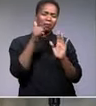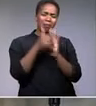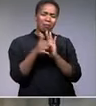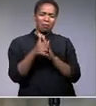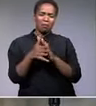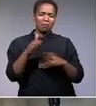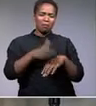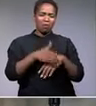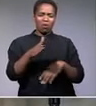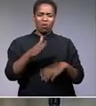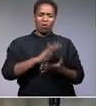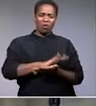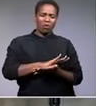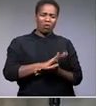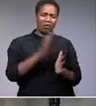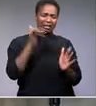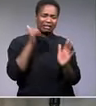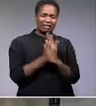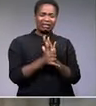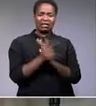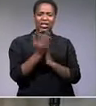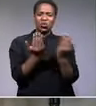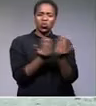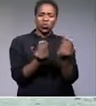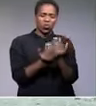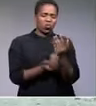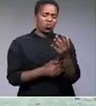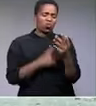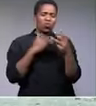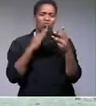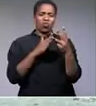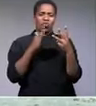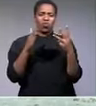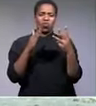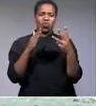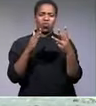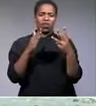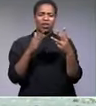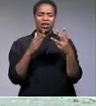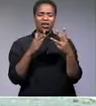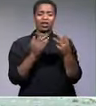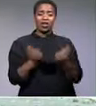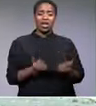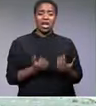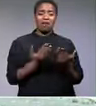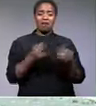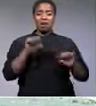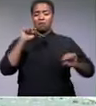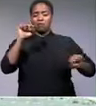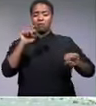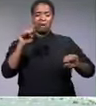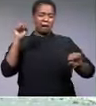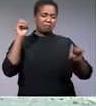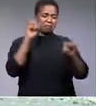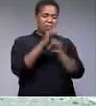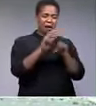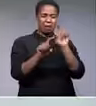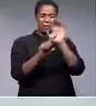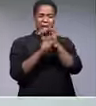lines, stabbed in our schools, beaten up in service delivery protests,